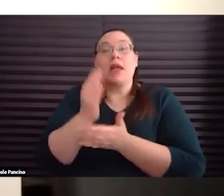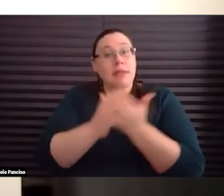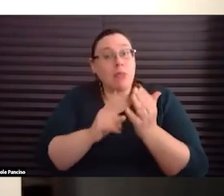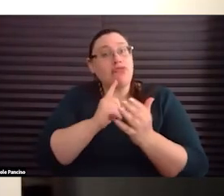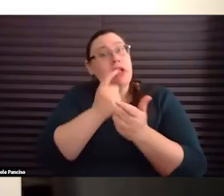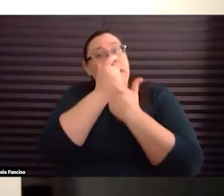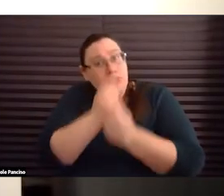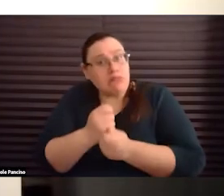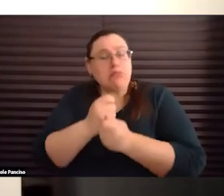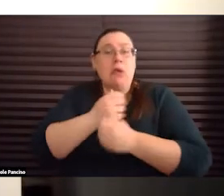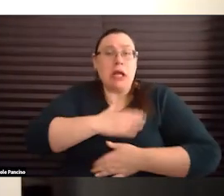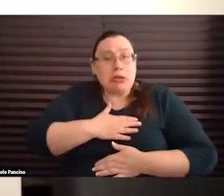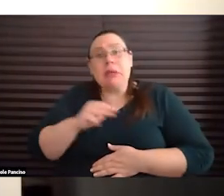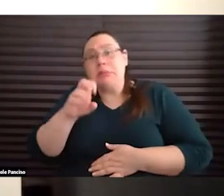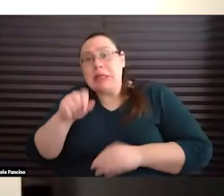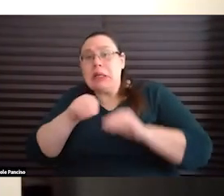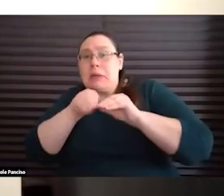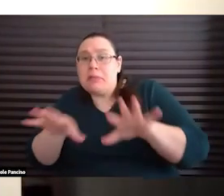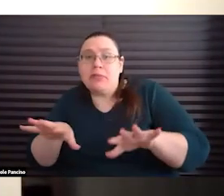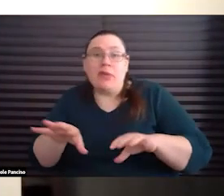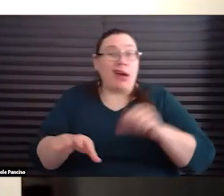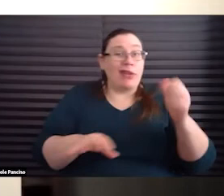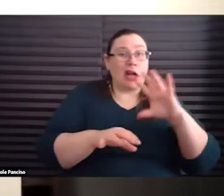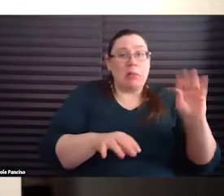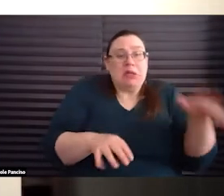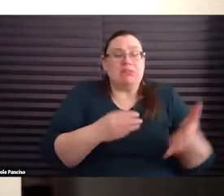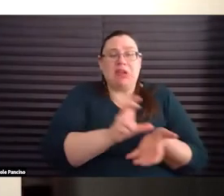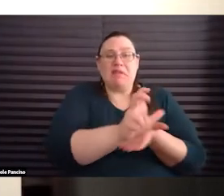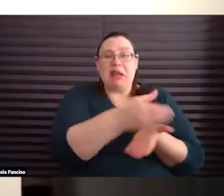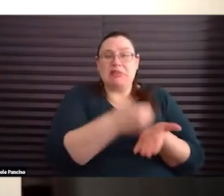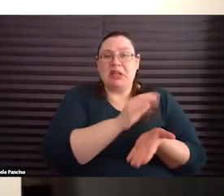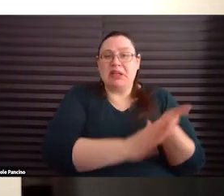and media. To others, they're just good investments.